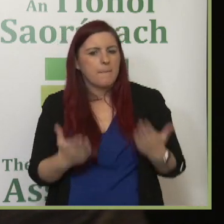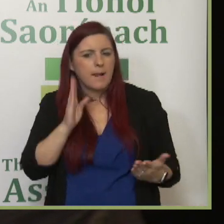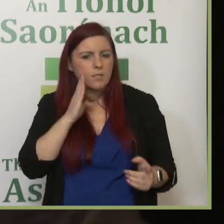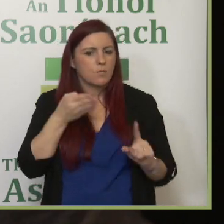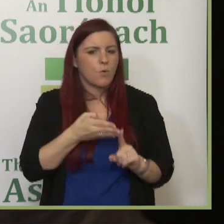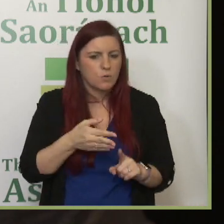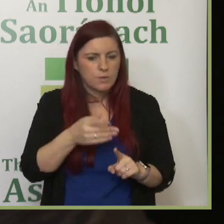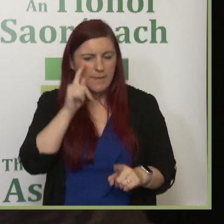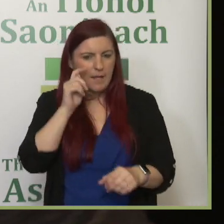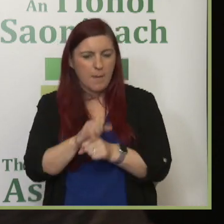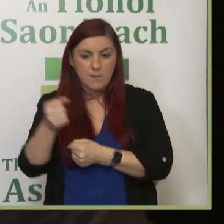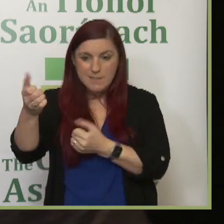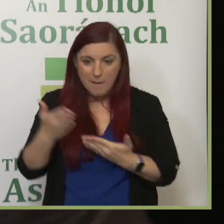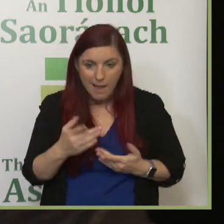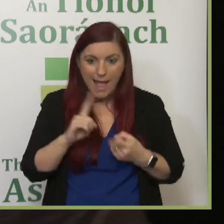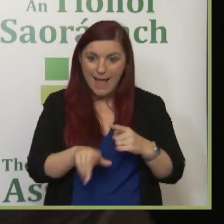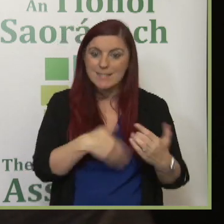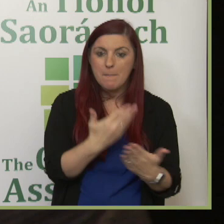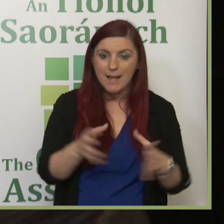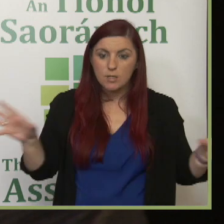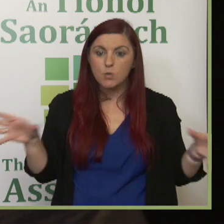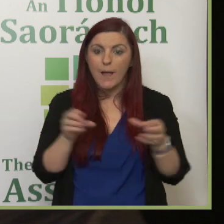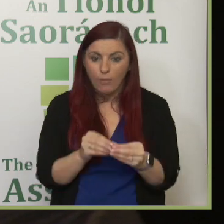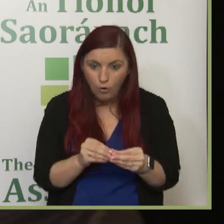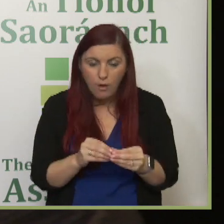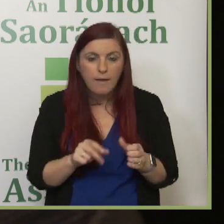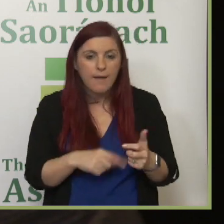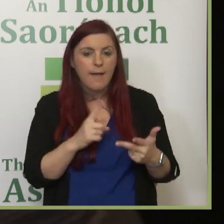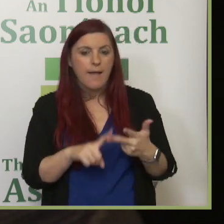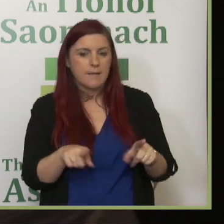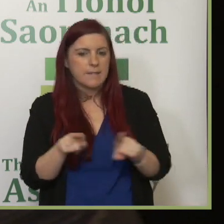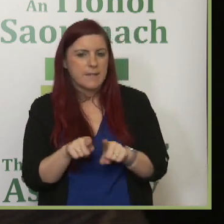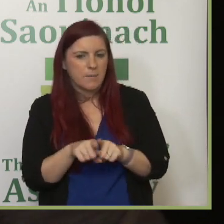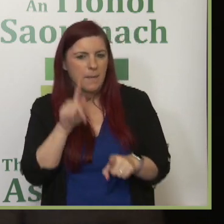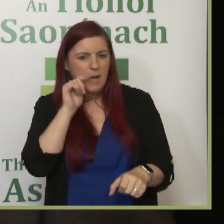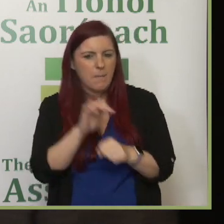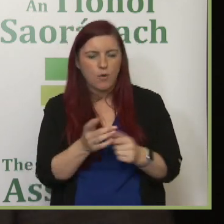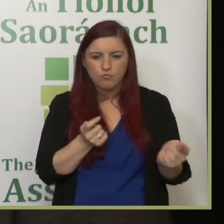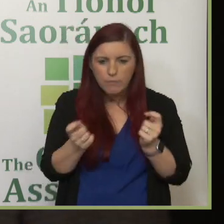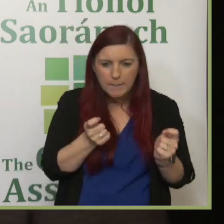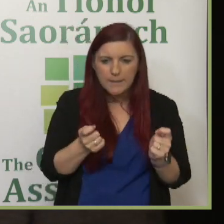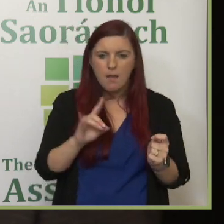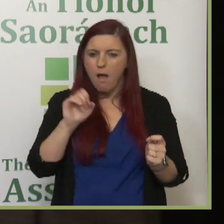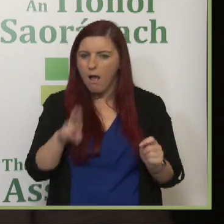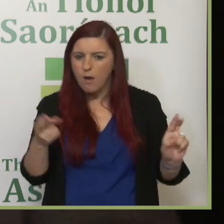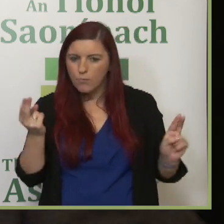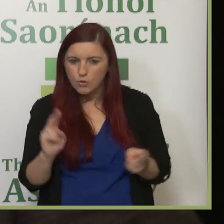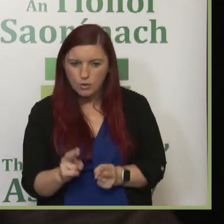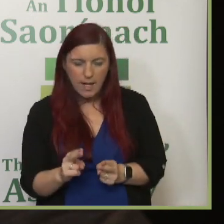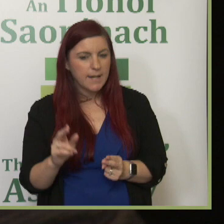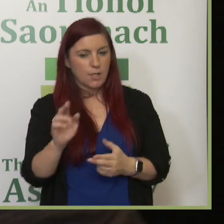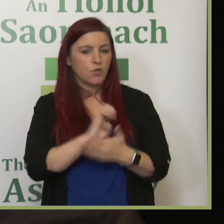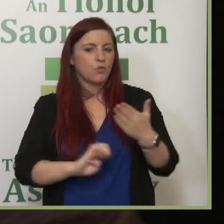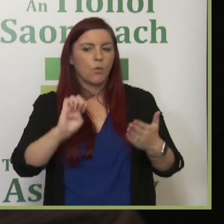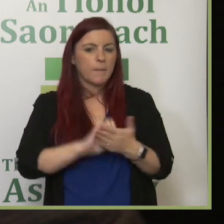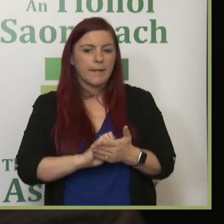and demand holistically and recognises the role that prevention, treatment, harm reduction can play. And within the European context, we always frame that in respect